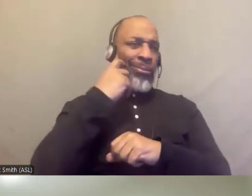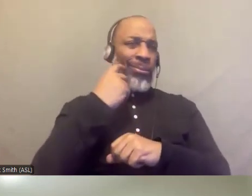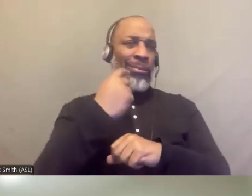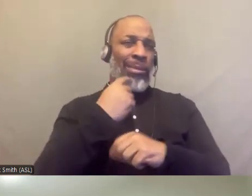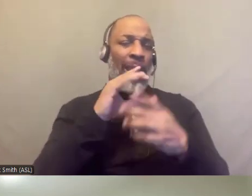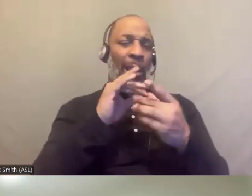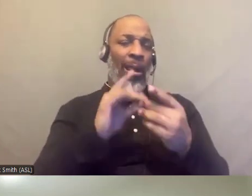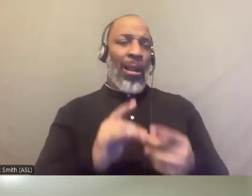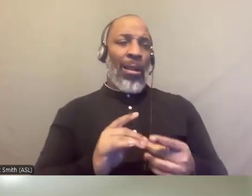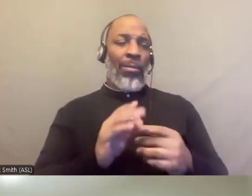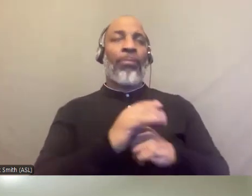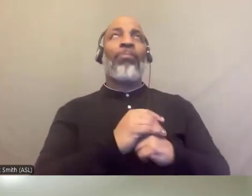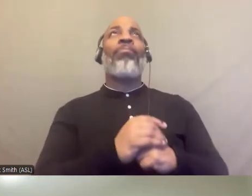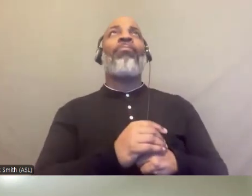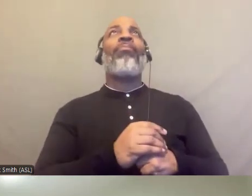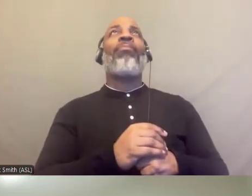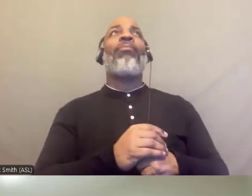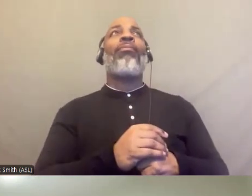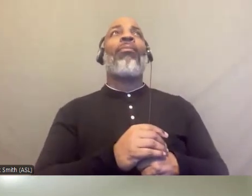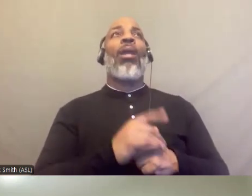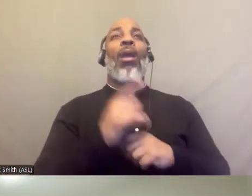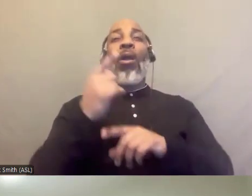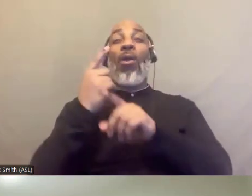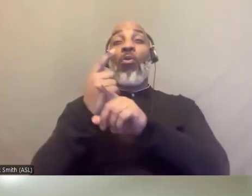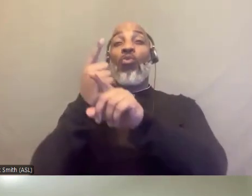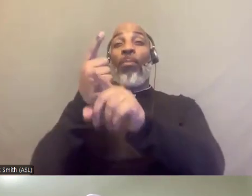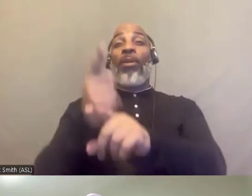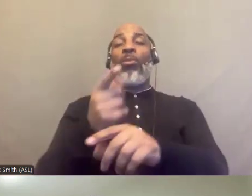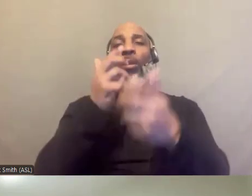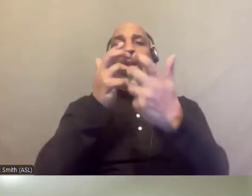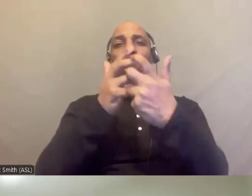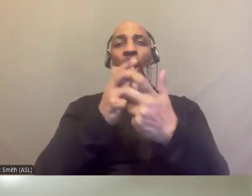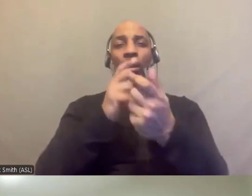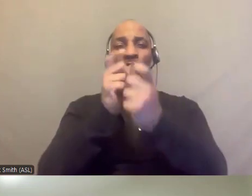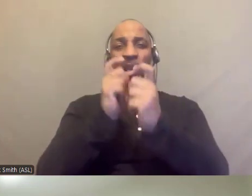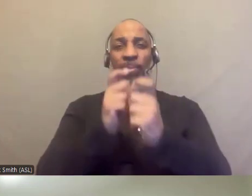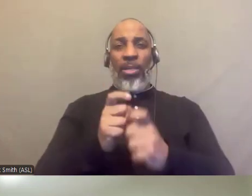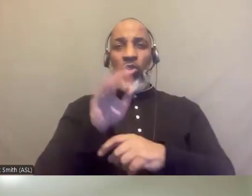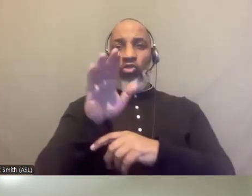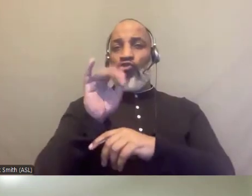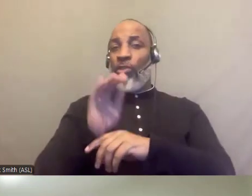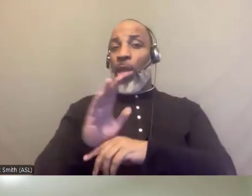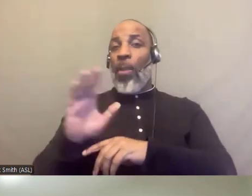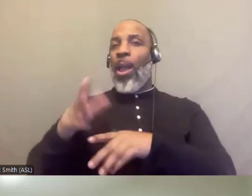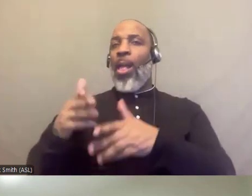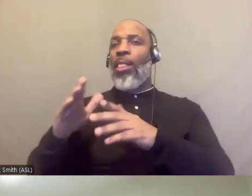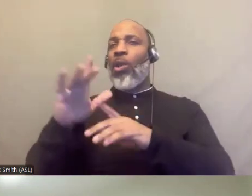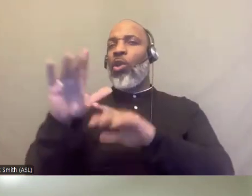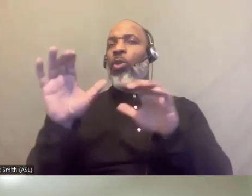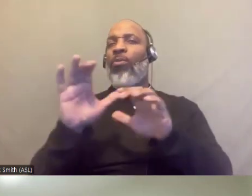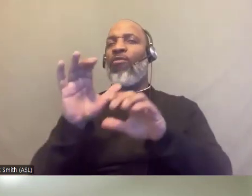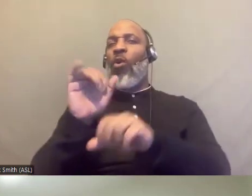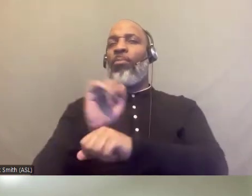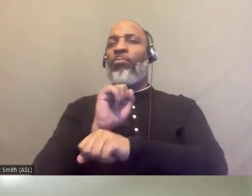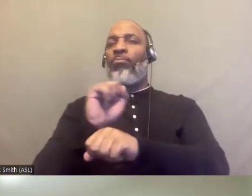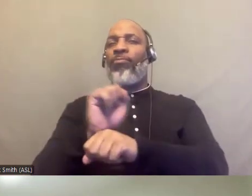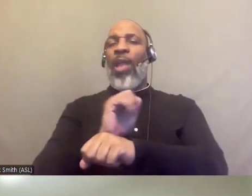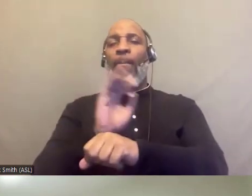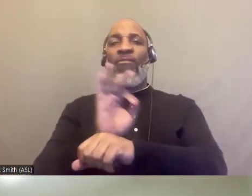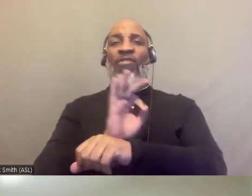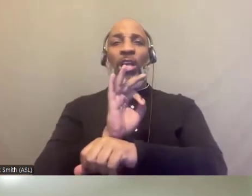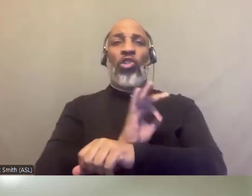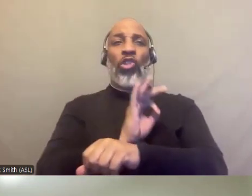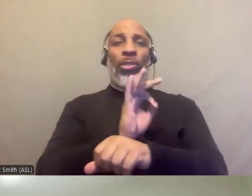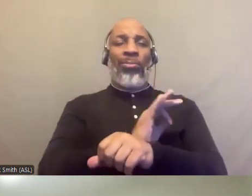that reasonable accommodation is a change or adjustment to your job that allows you to perform the essential functions of your job,